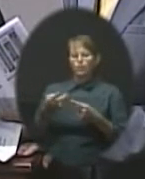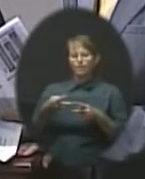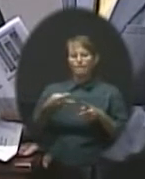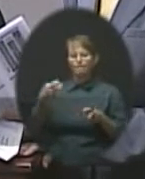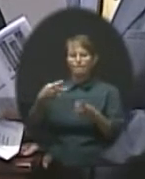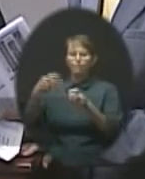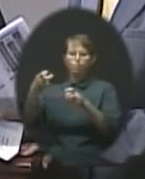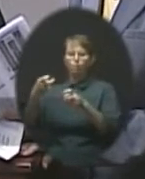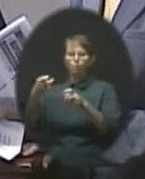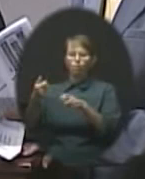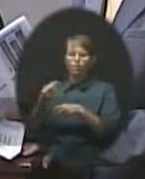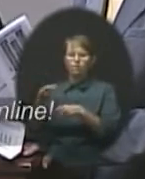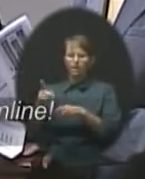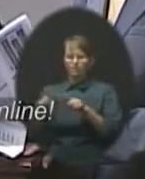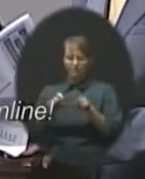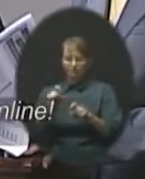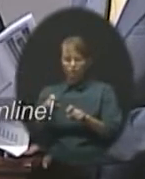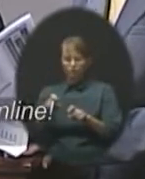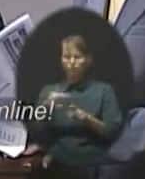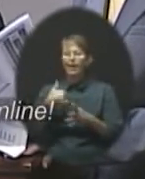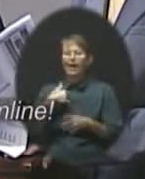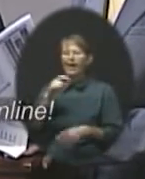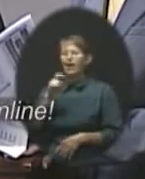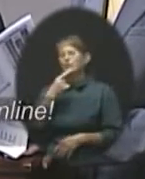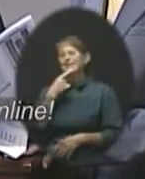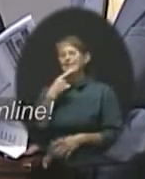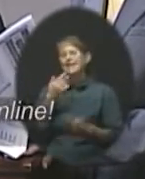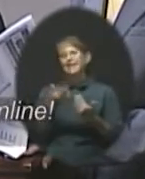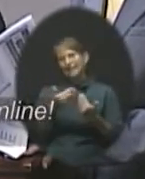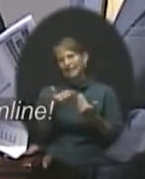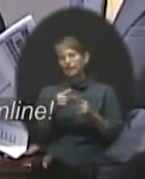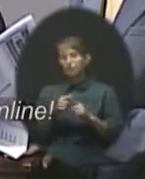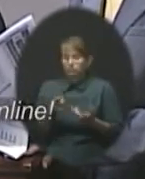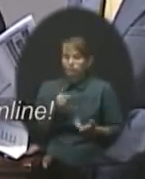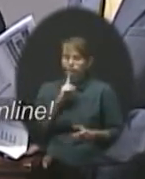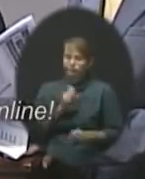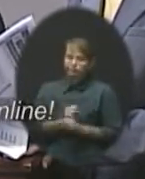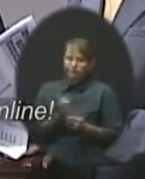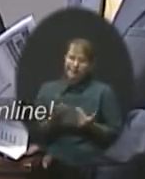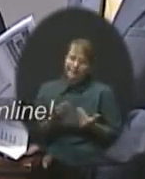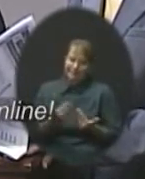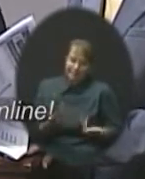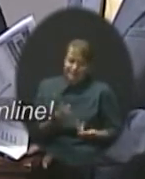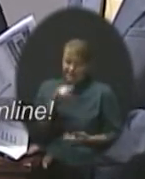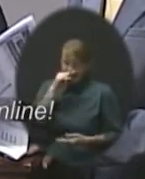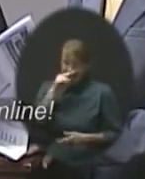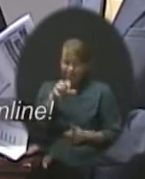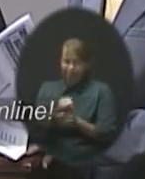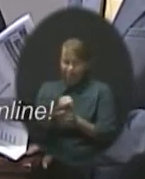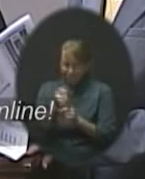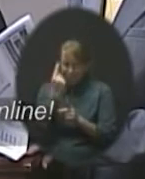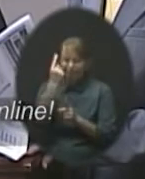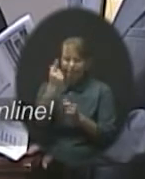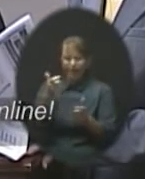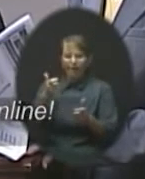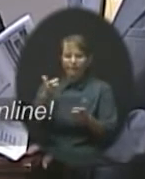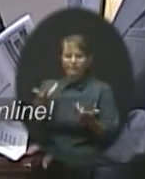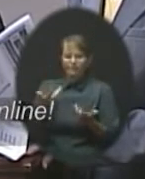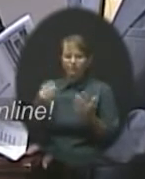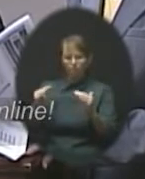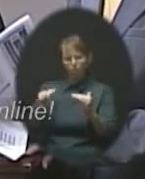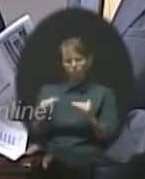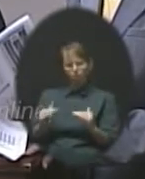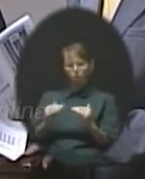are, and I shouldn't probably say easy, but they were easy ones that kids get real fast. They're lower